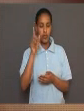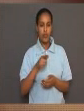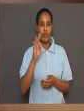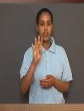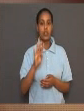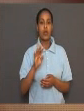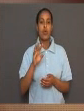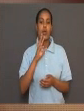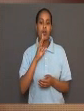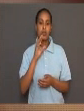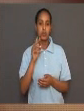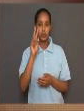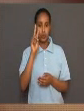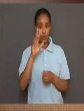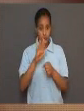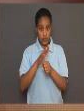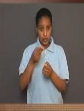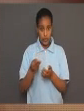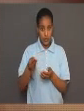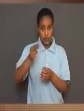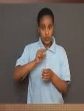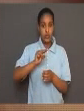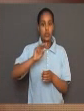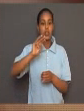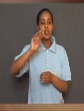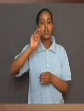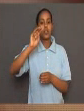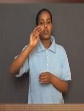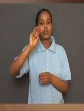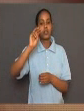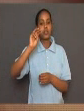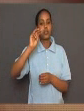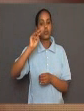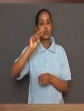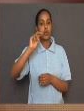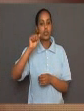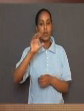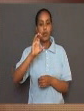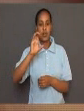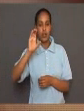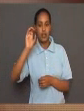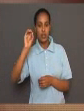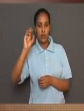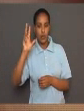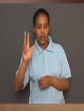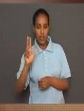add 2 spoonfuls of sodium bicarbonate and dissolve it with the